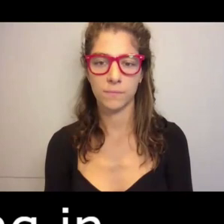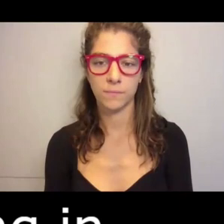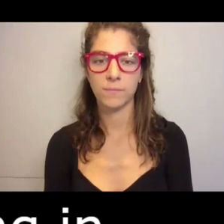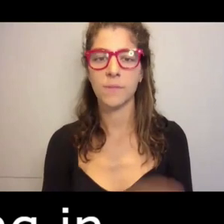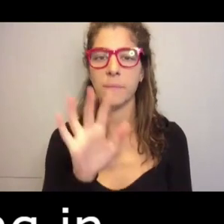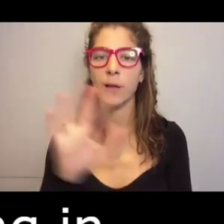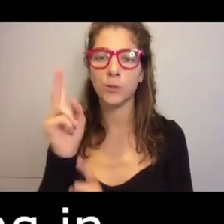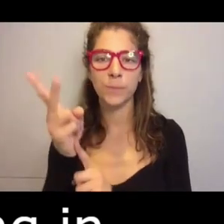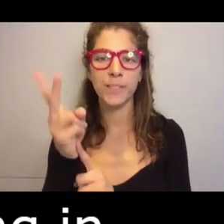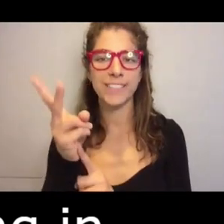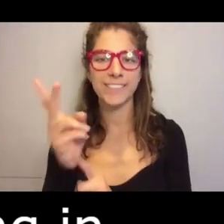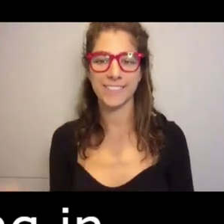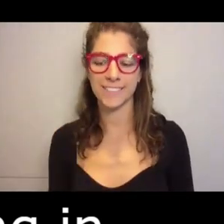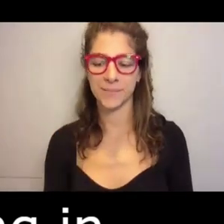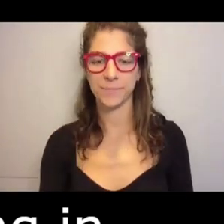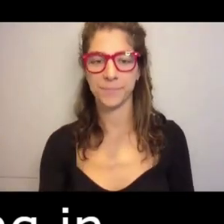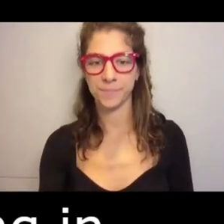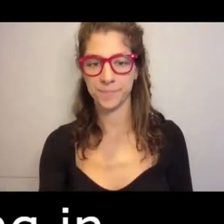We have about two more minutes.